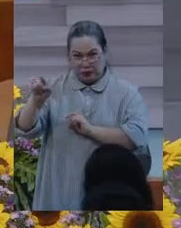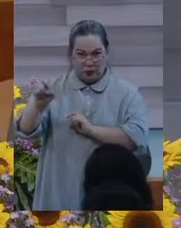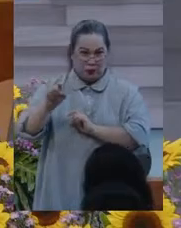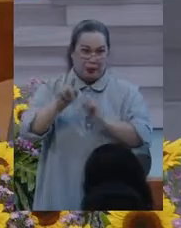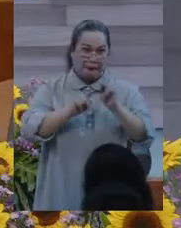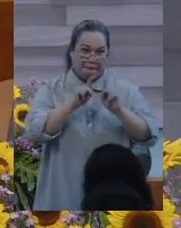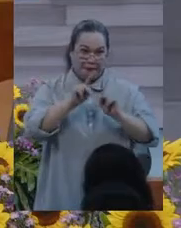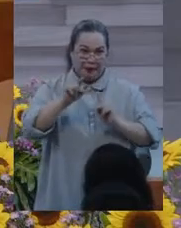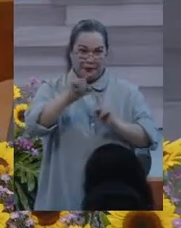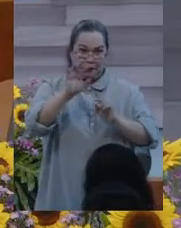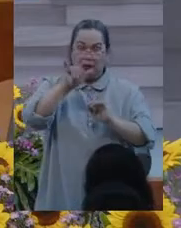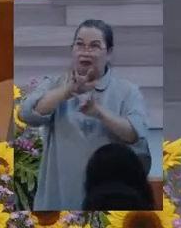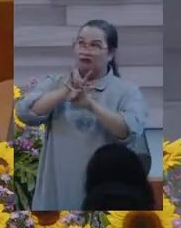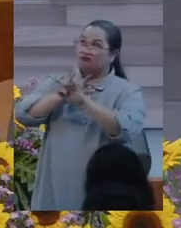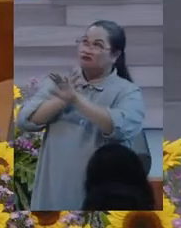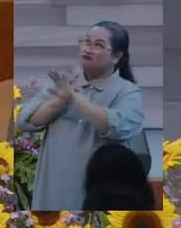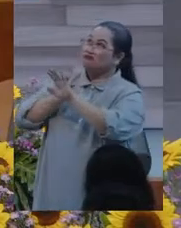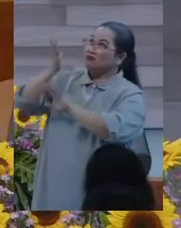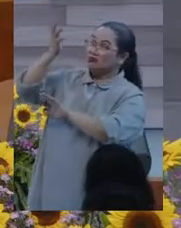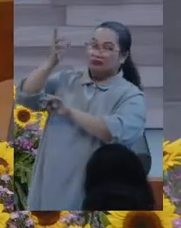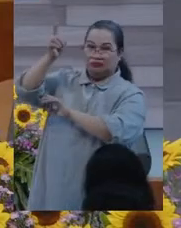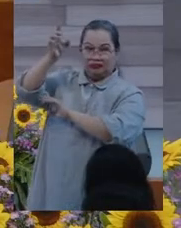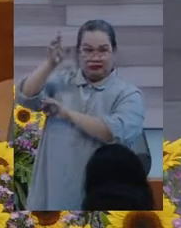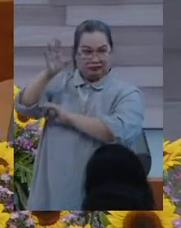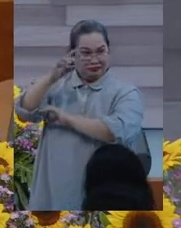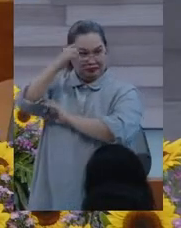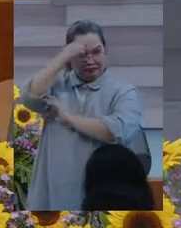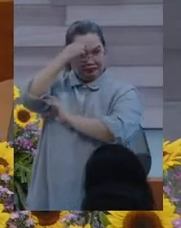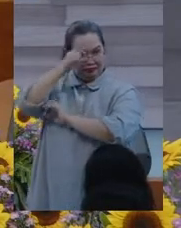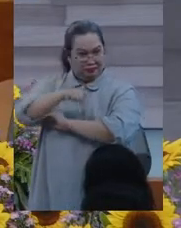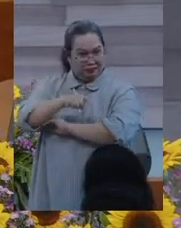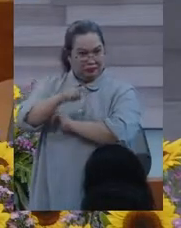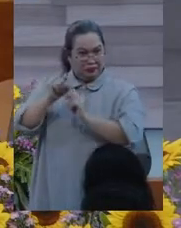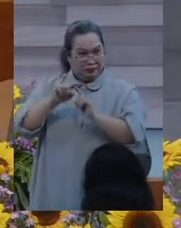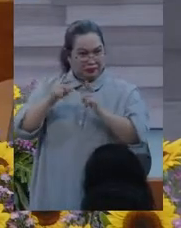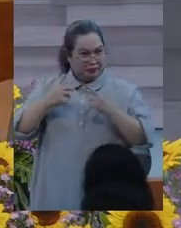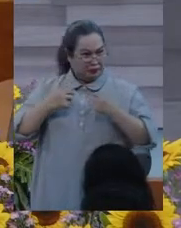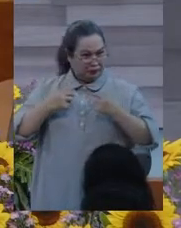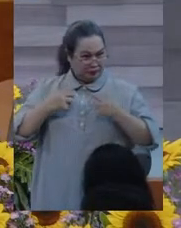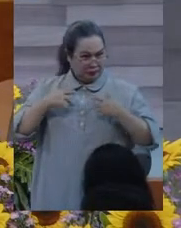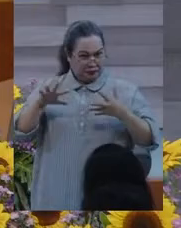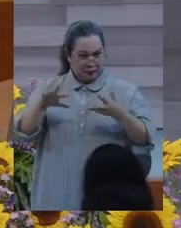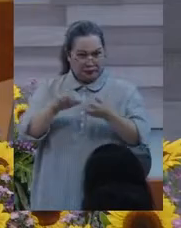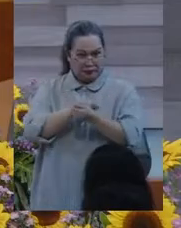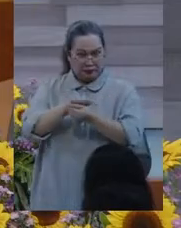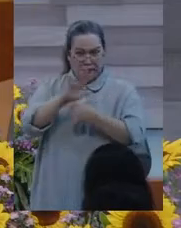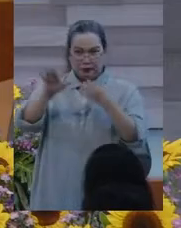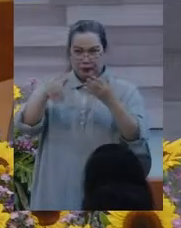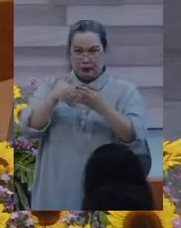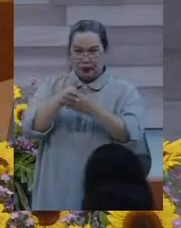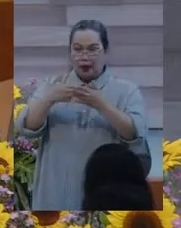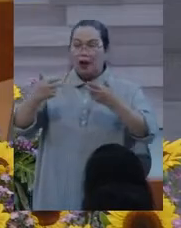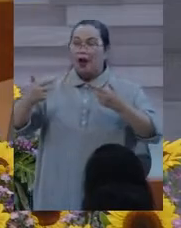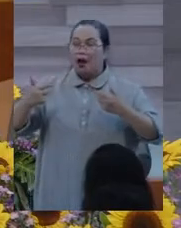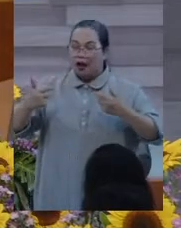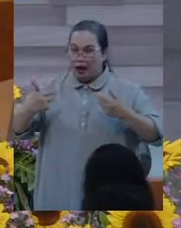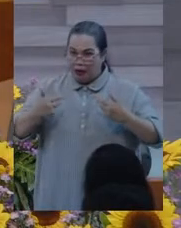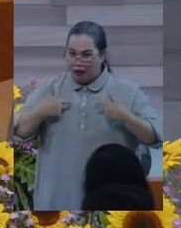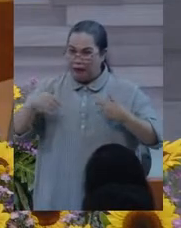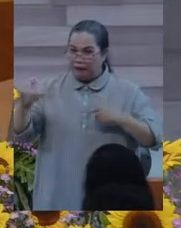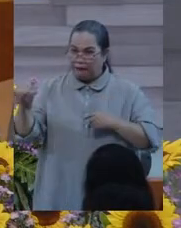people blaspheme all that they do not understand, and they are destroyed by all that they,